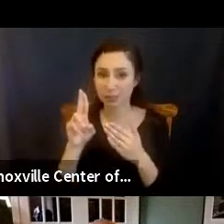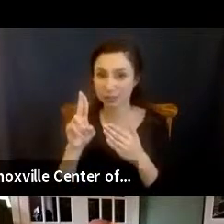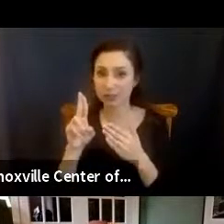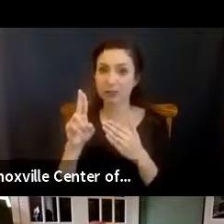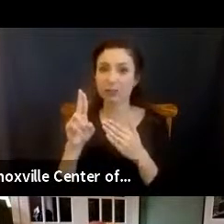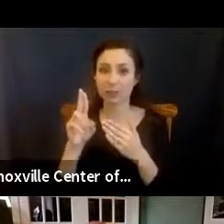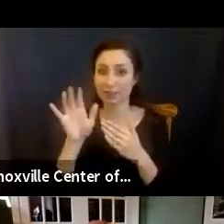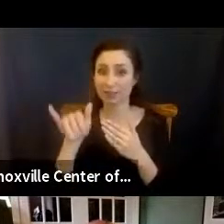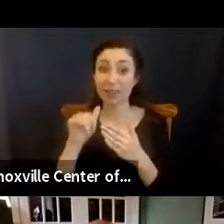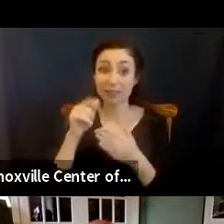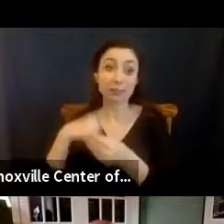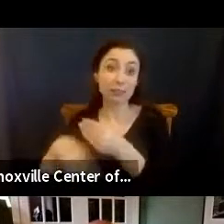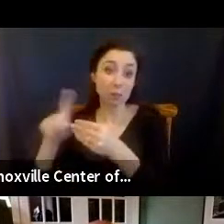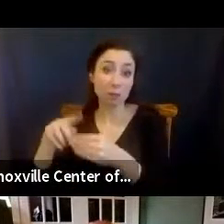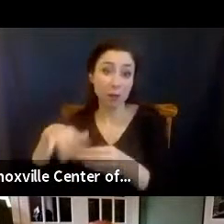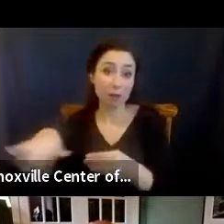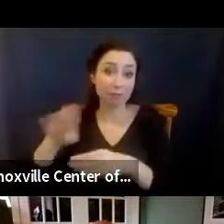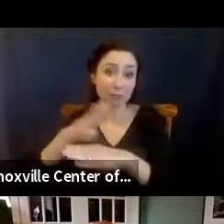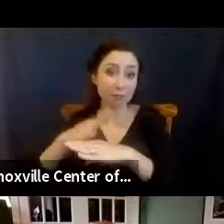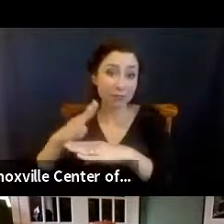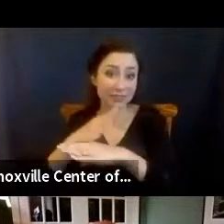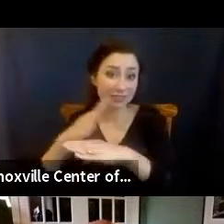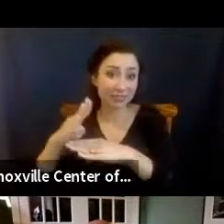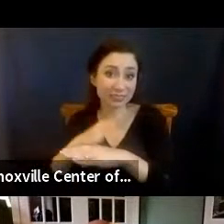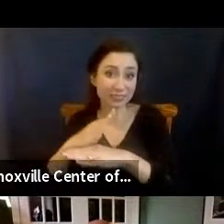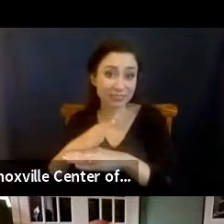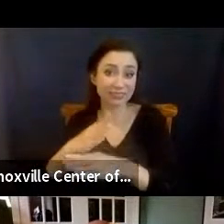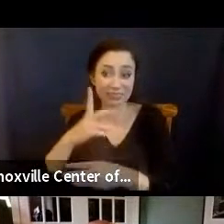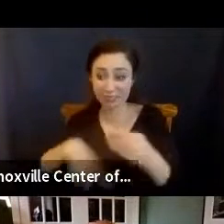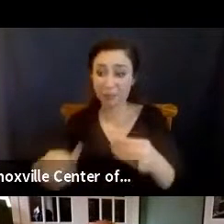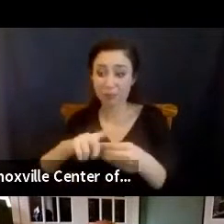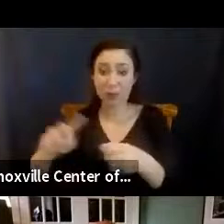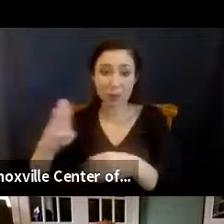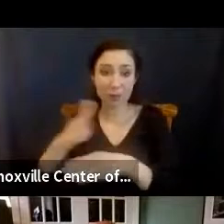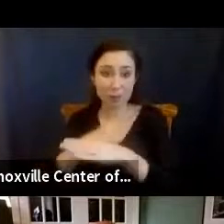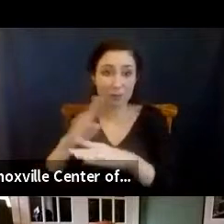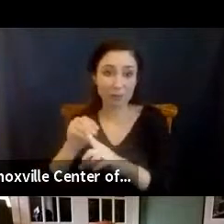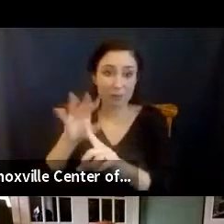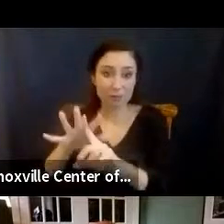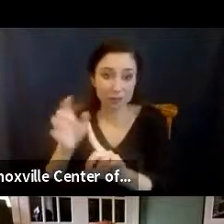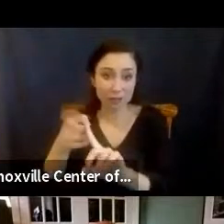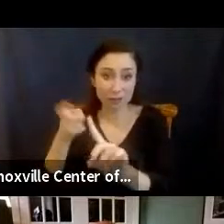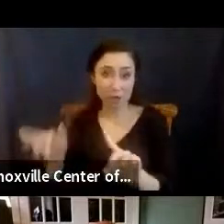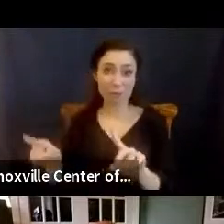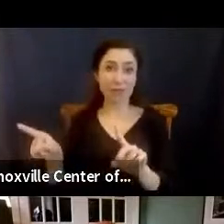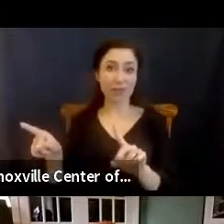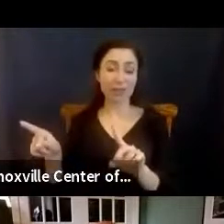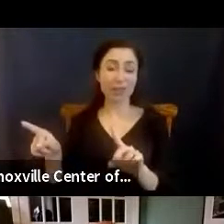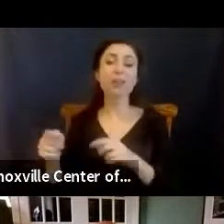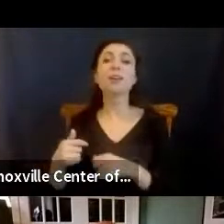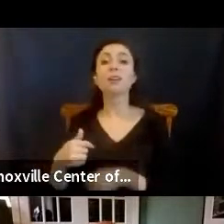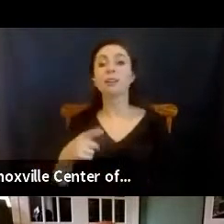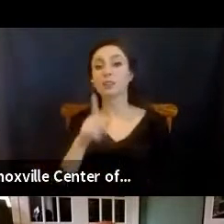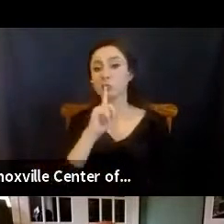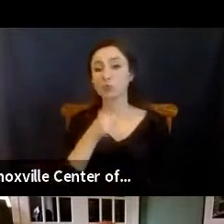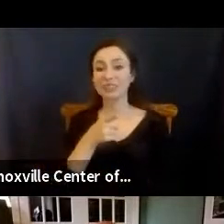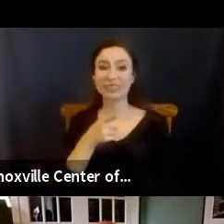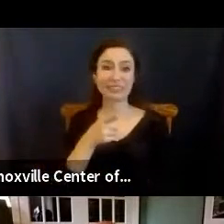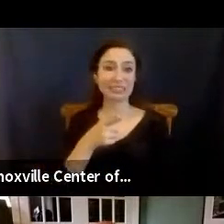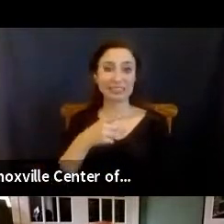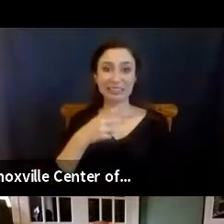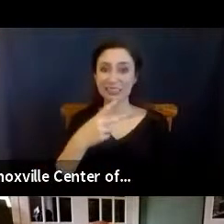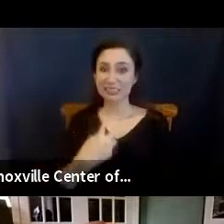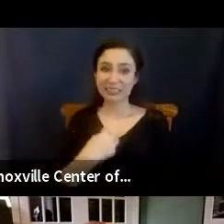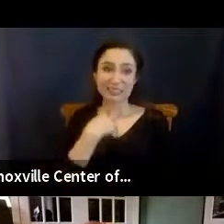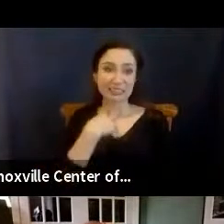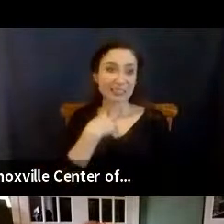that. It is about those businesses in that radius. They're affected by that. And so, this is truly a rock between a rock and a hard place.